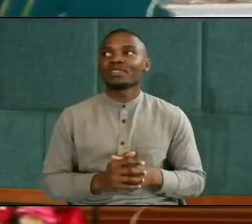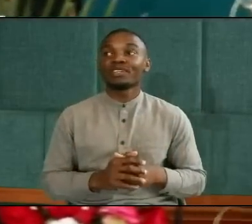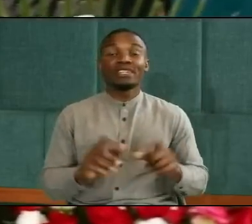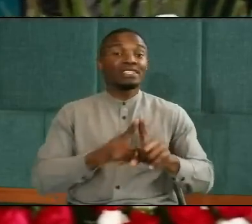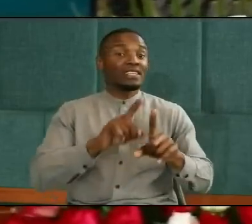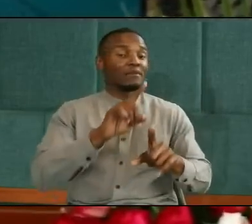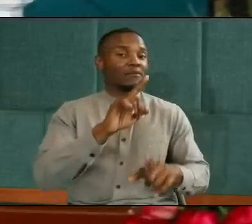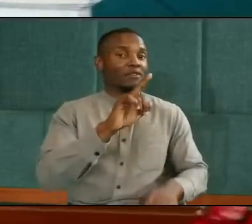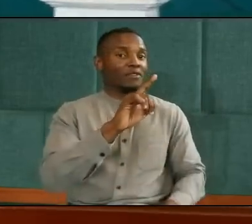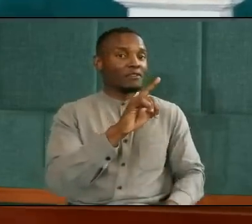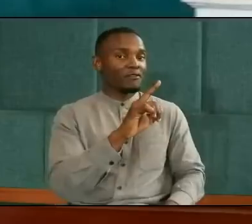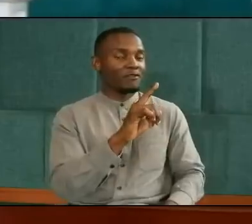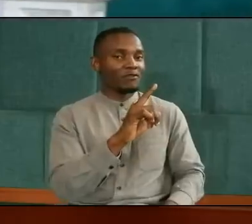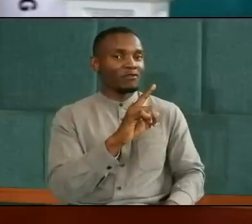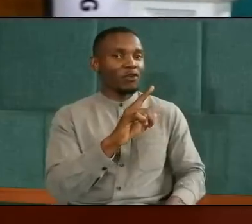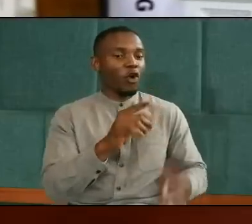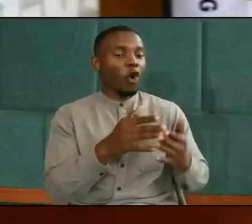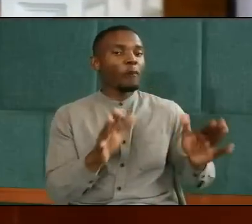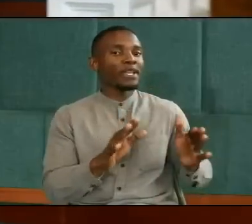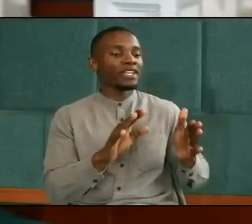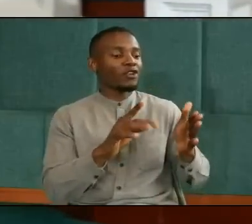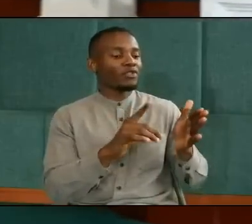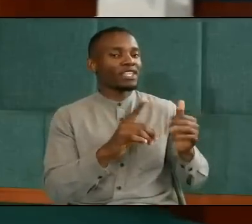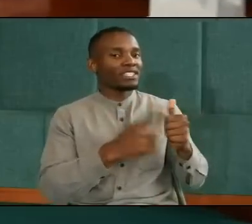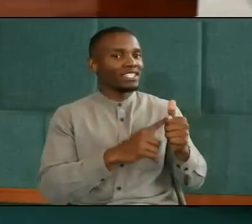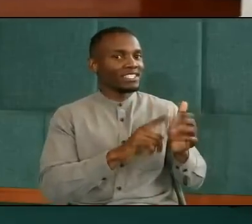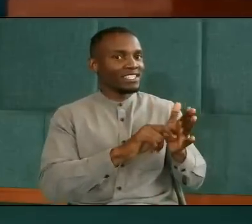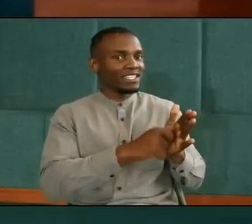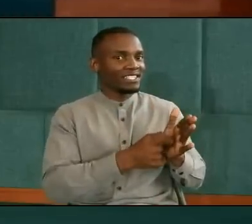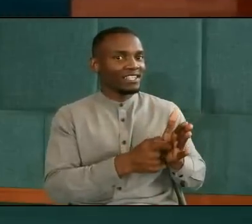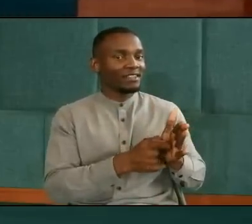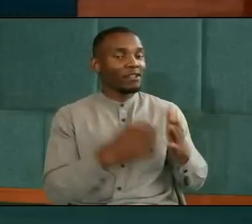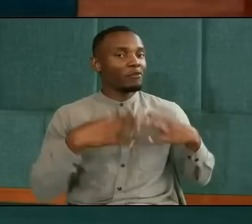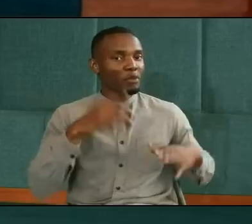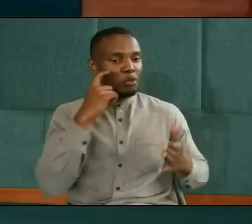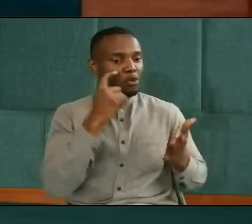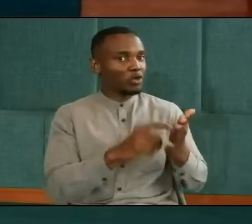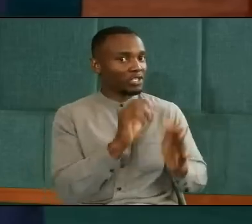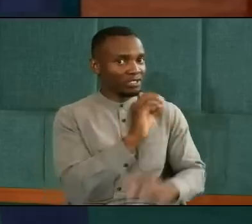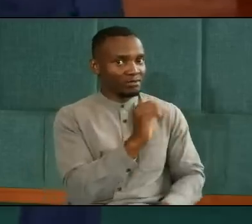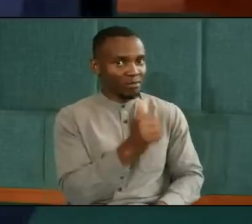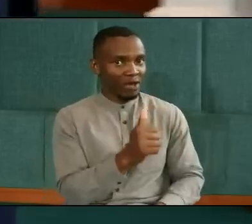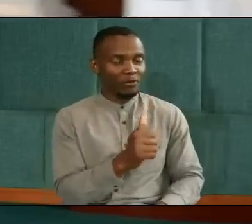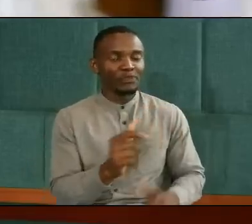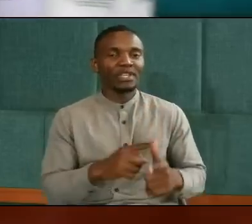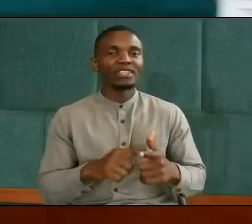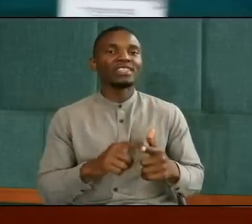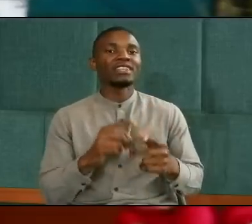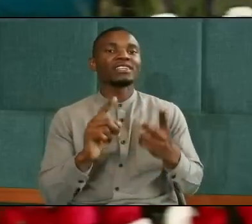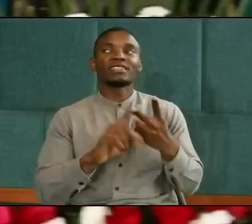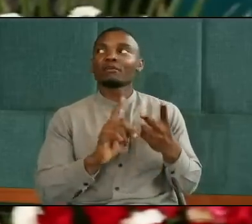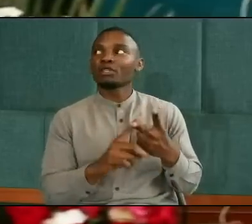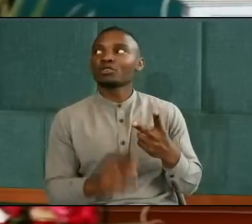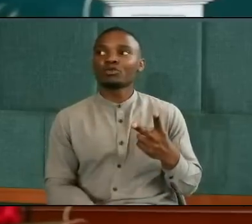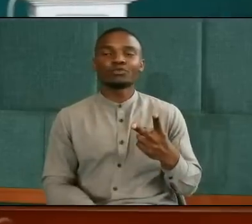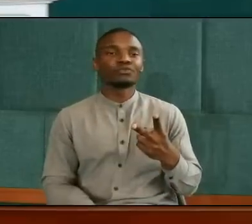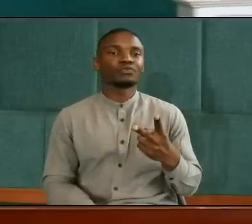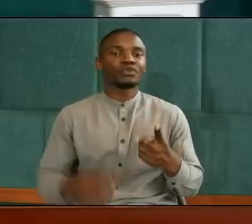the opening of the sixth seal. Without notice. Come stay with me. Number two, sun turned